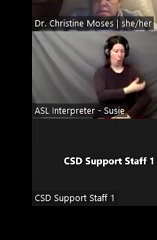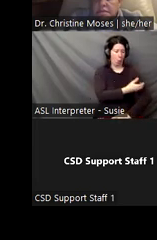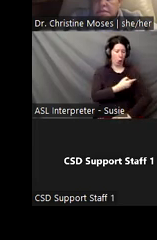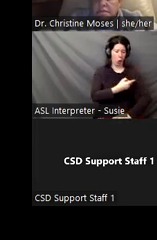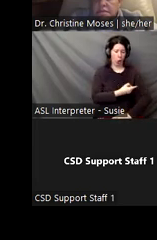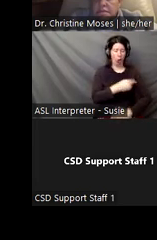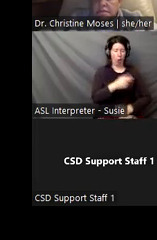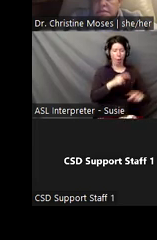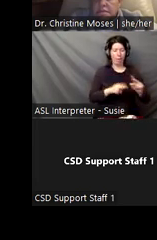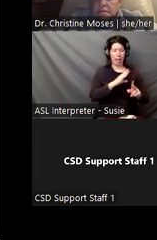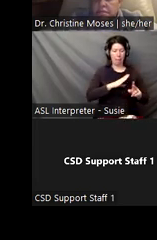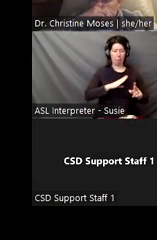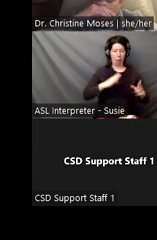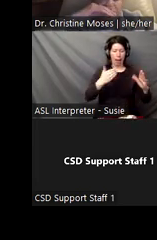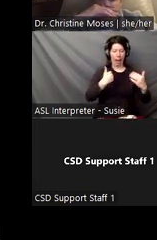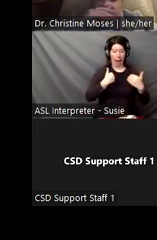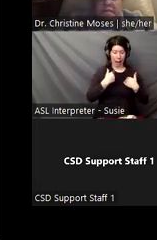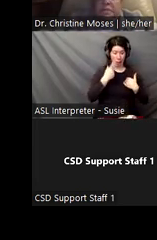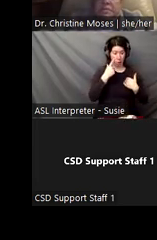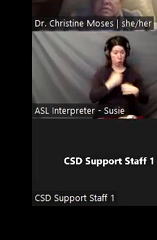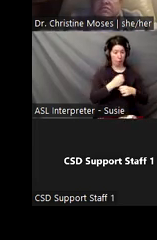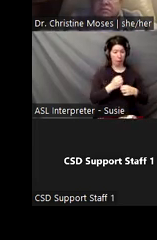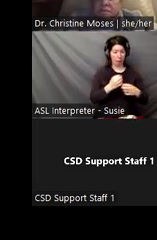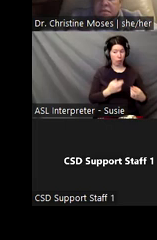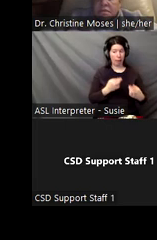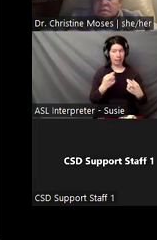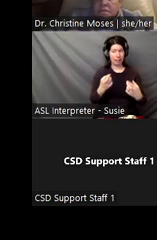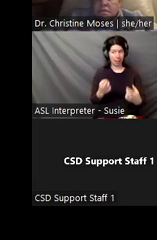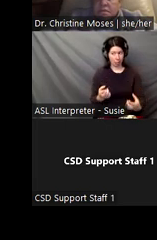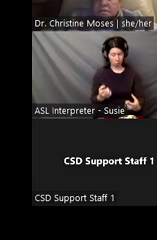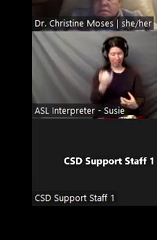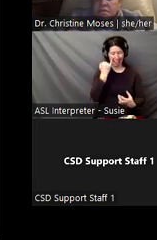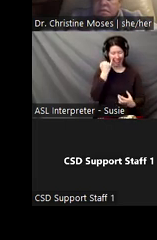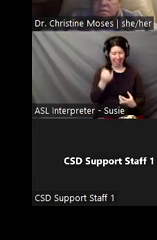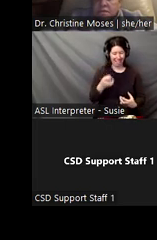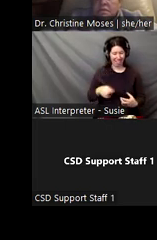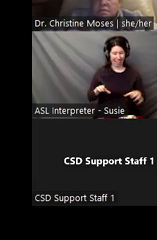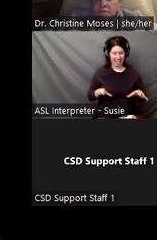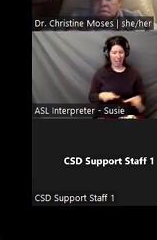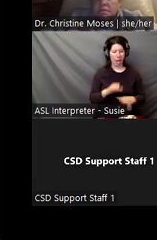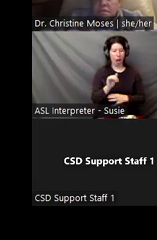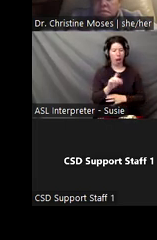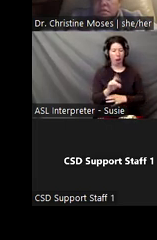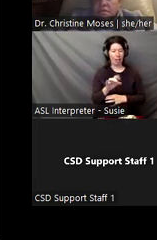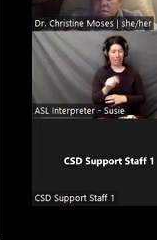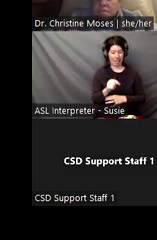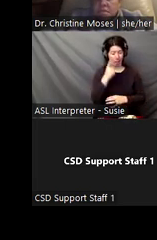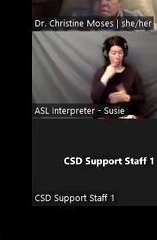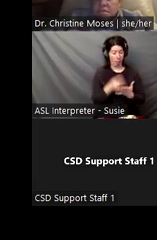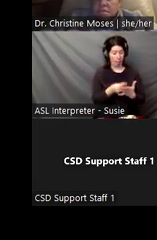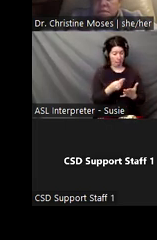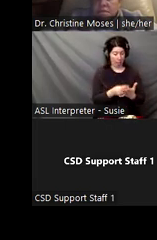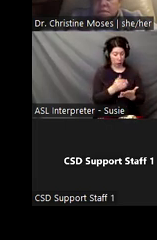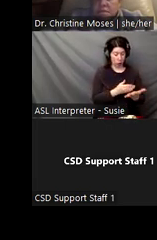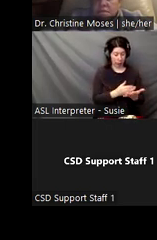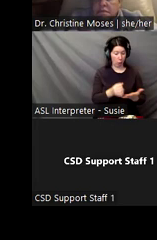make any recommendations around if they were to do an audit of the budget or if they were to do a financial audit,